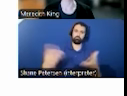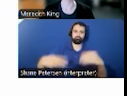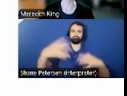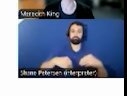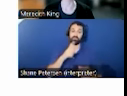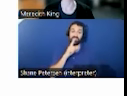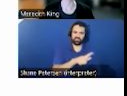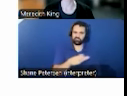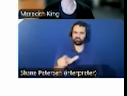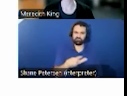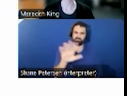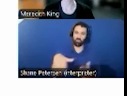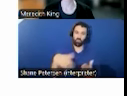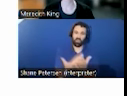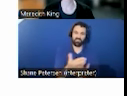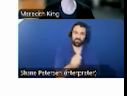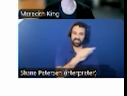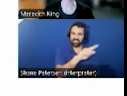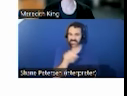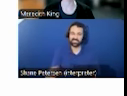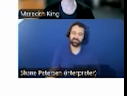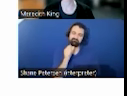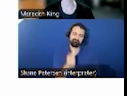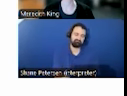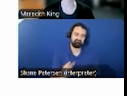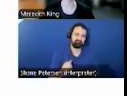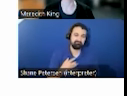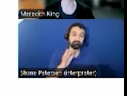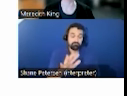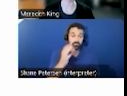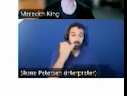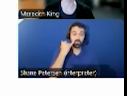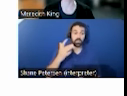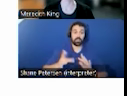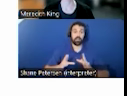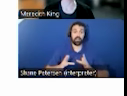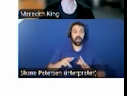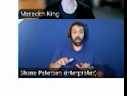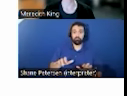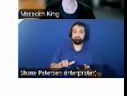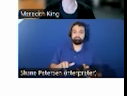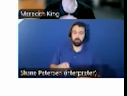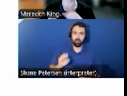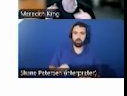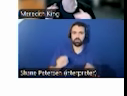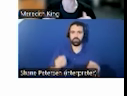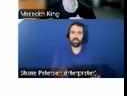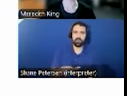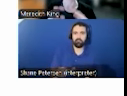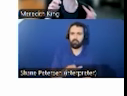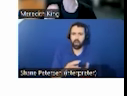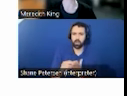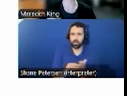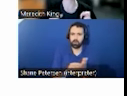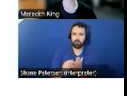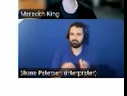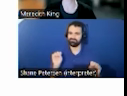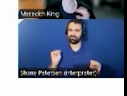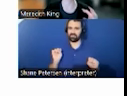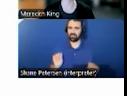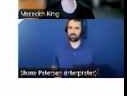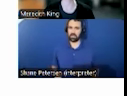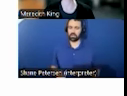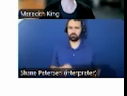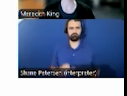Again, this is just a screenshot, but if you go to the website, all of this is interactive. You can click on it. You can learn more about any of